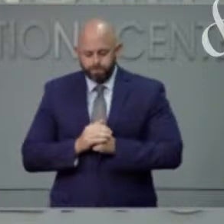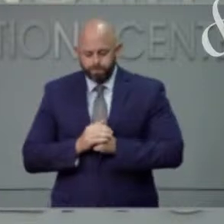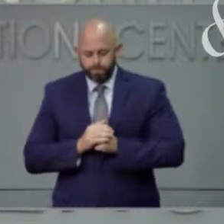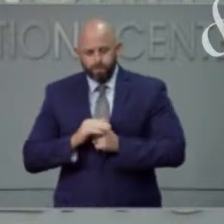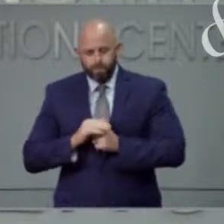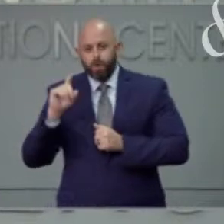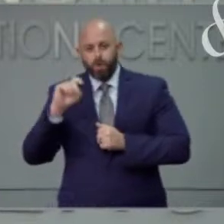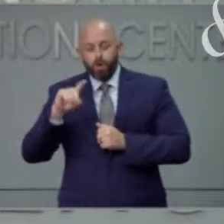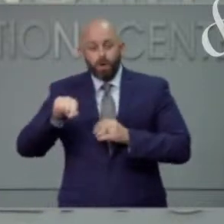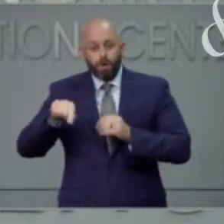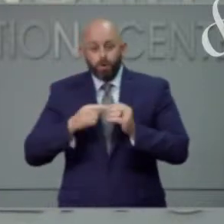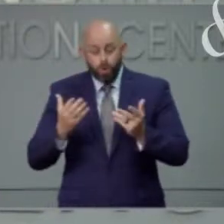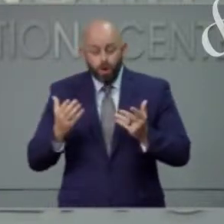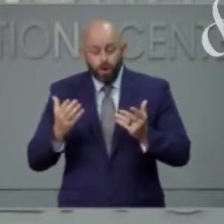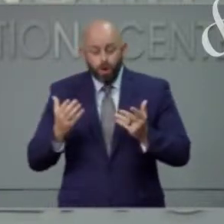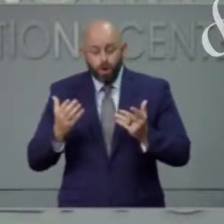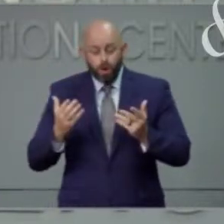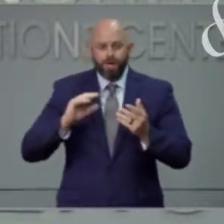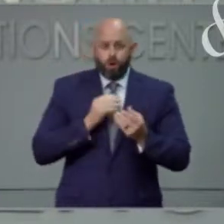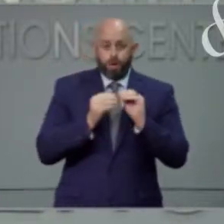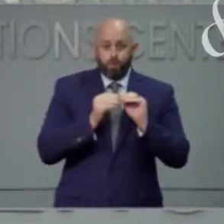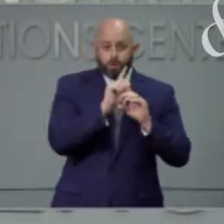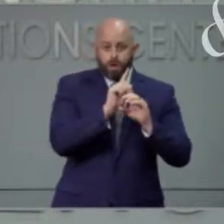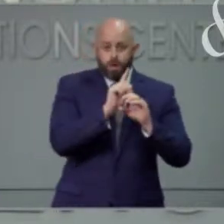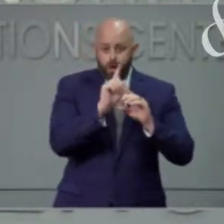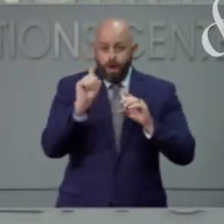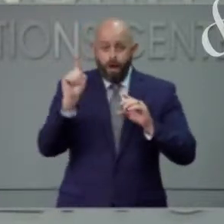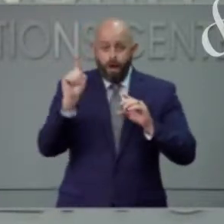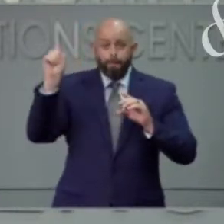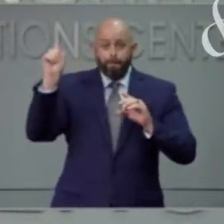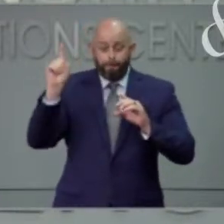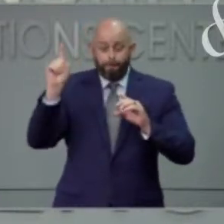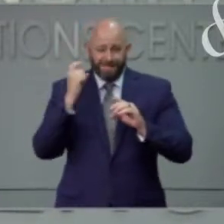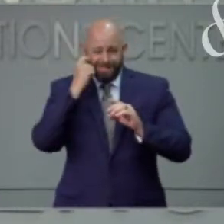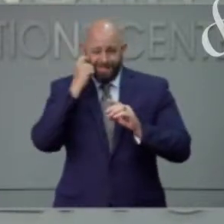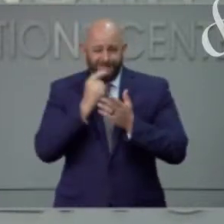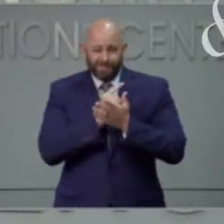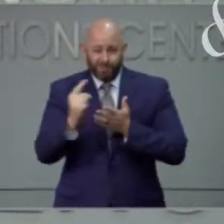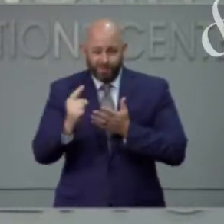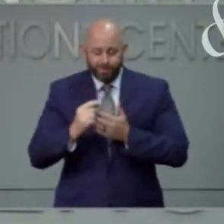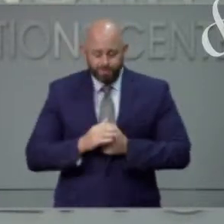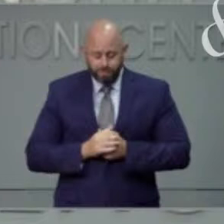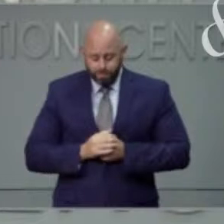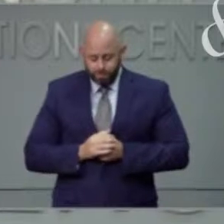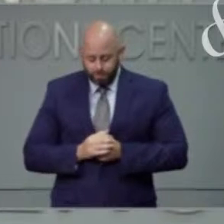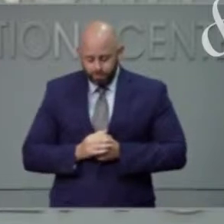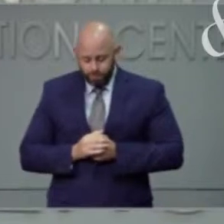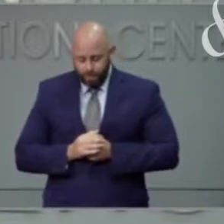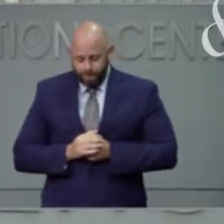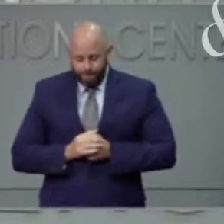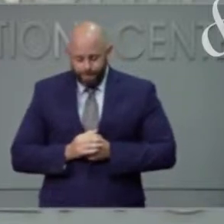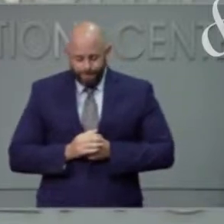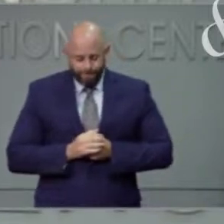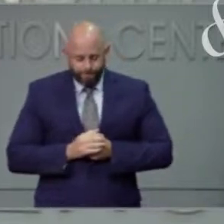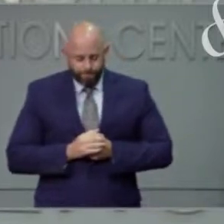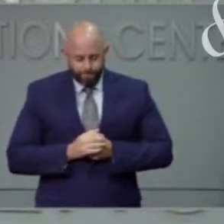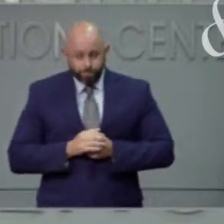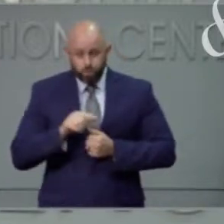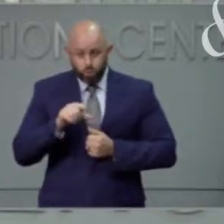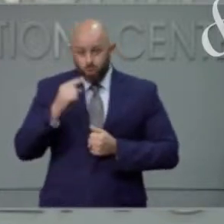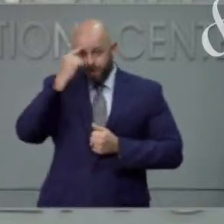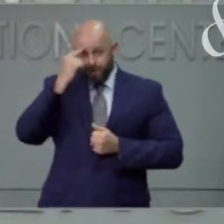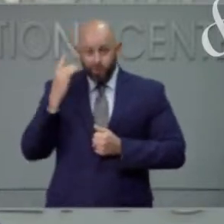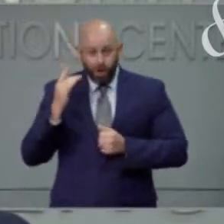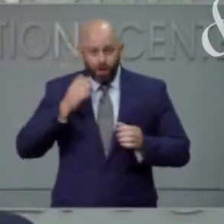wrong direction over the past week. I guess it's for Dr. Cohen. Do you attribute that to the fact that we have moved into phase three and